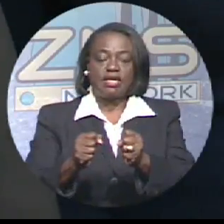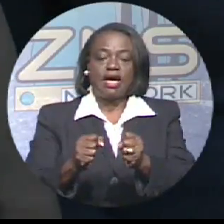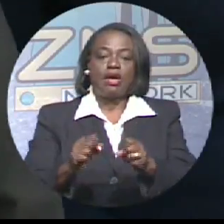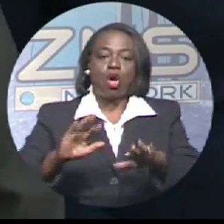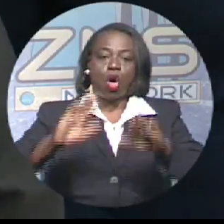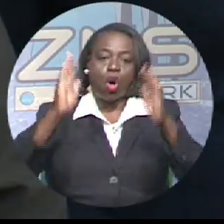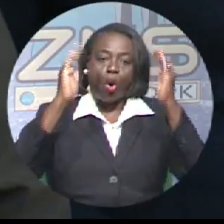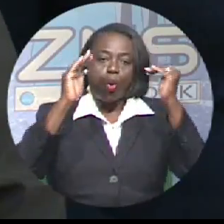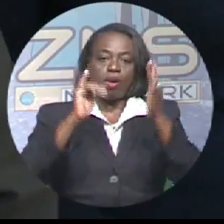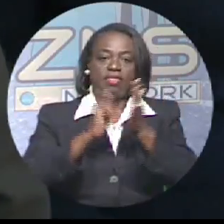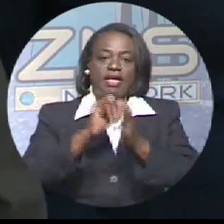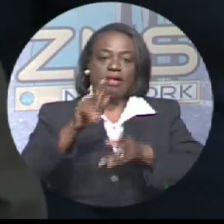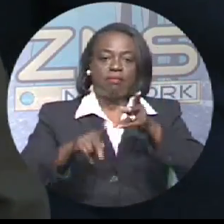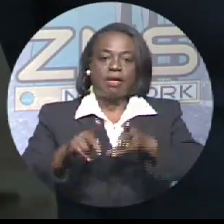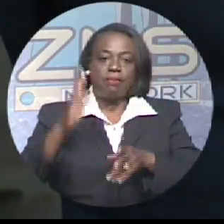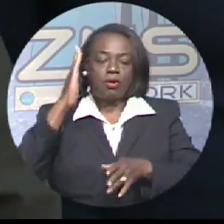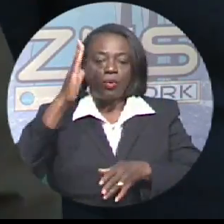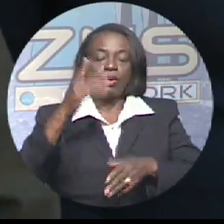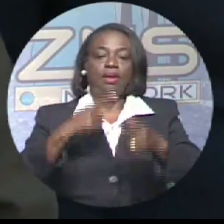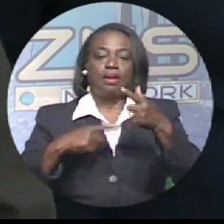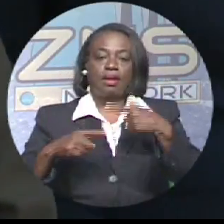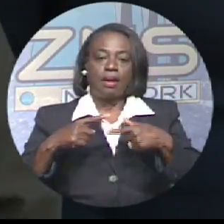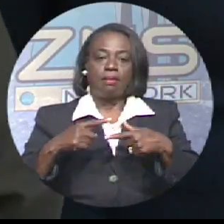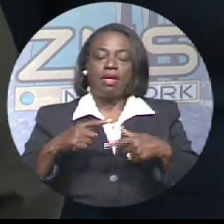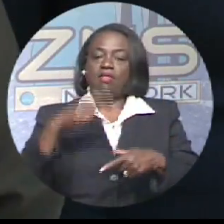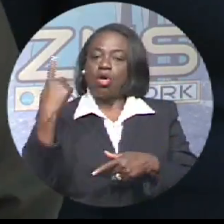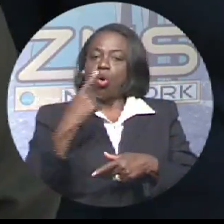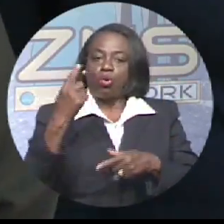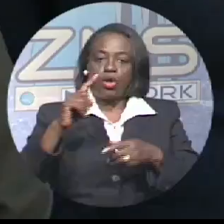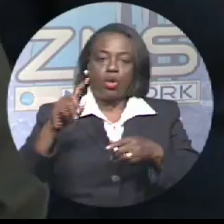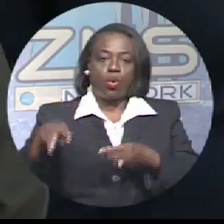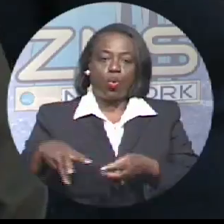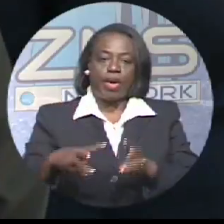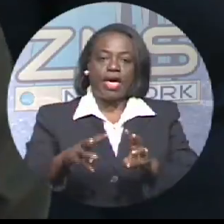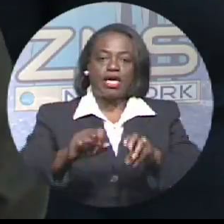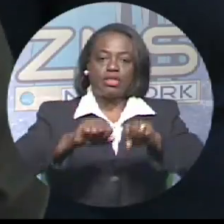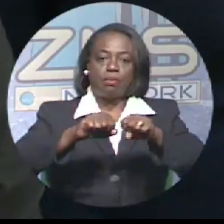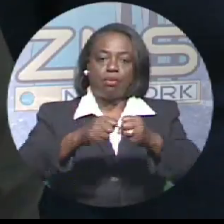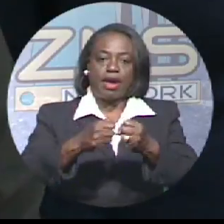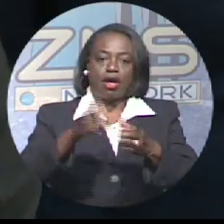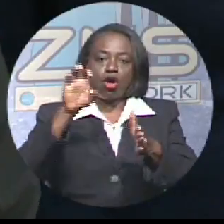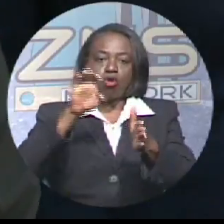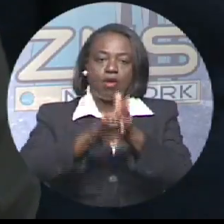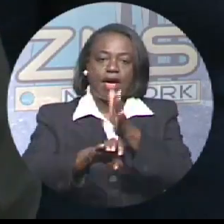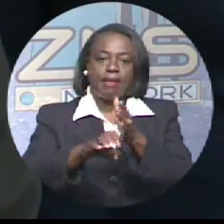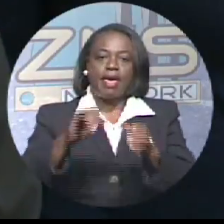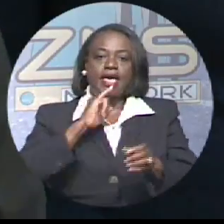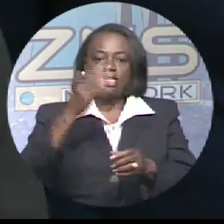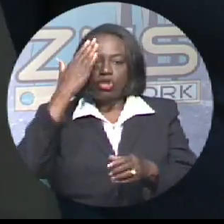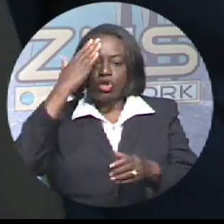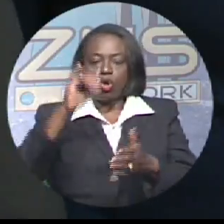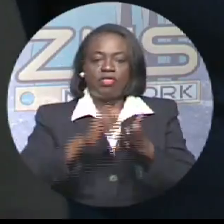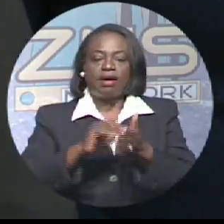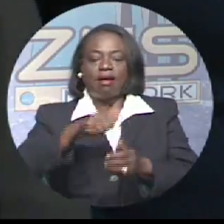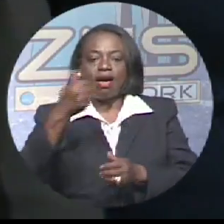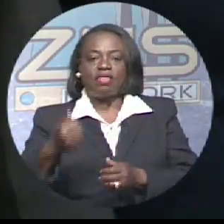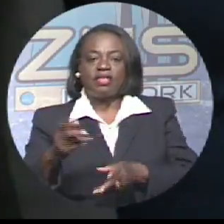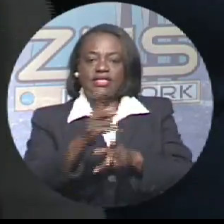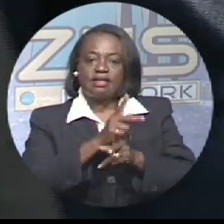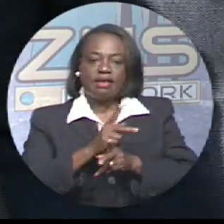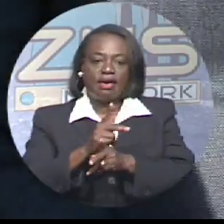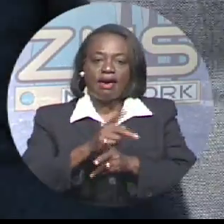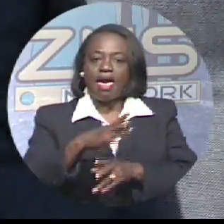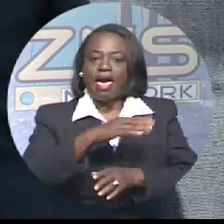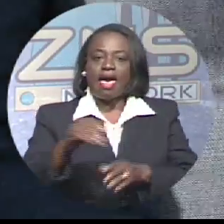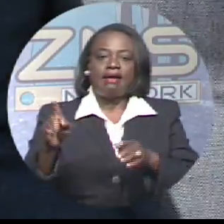to break the back of crime is for people to know that others care, and that as a community we do care, and we